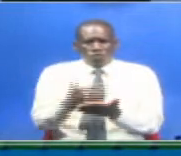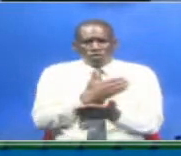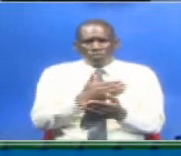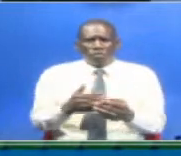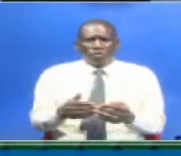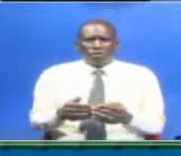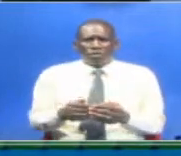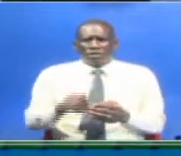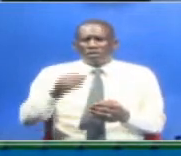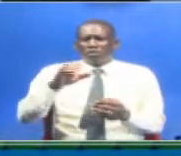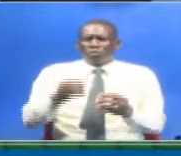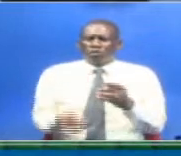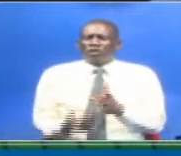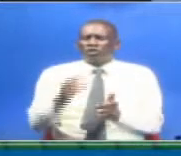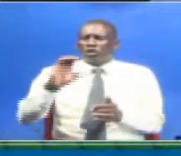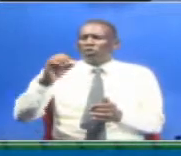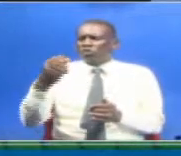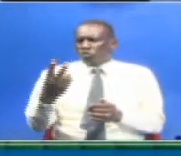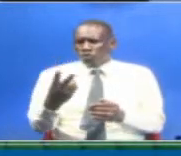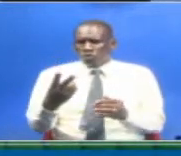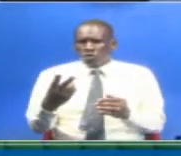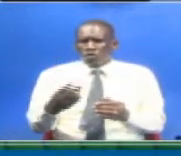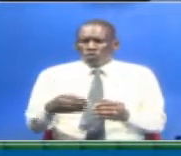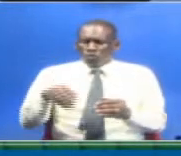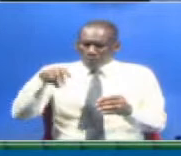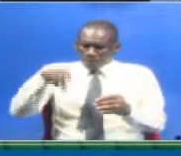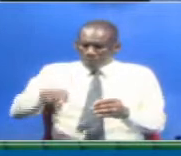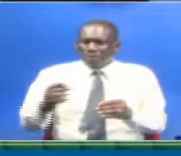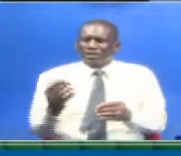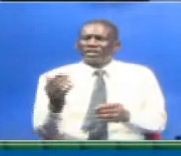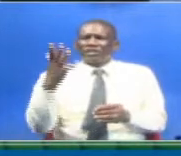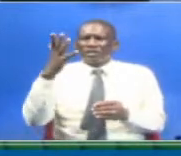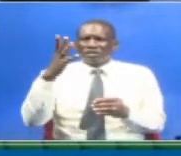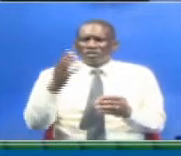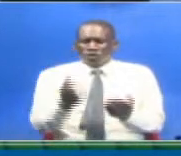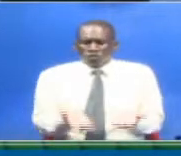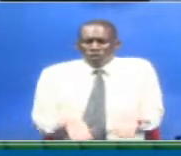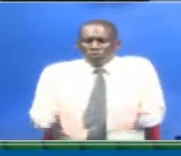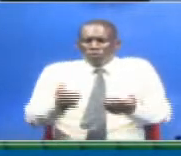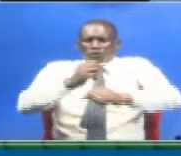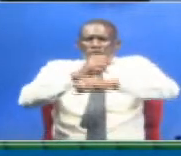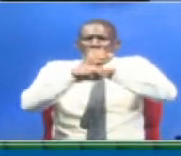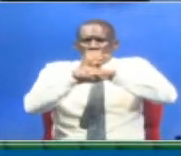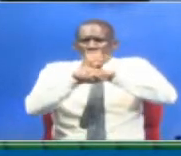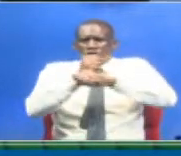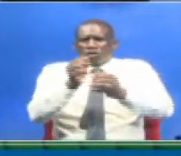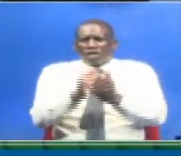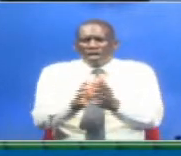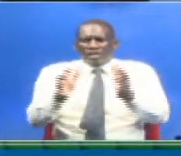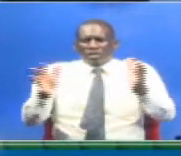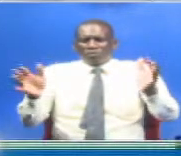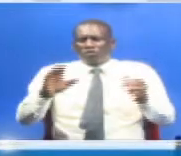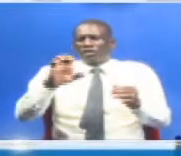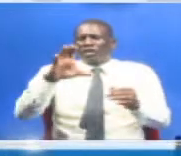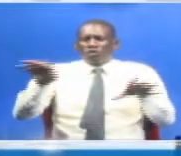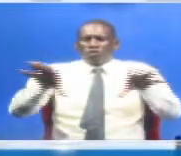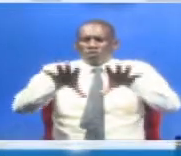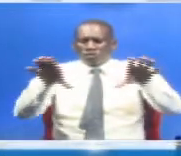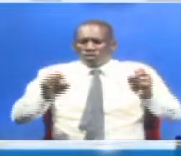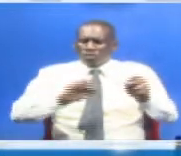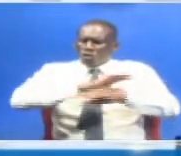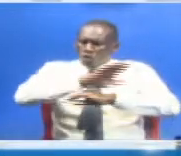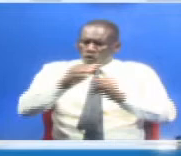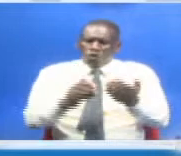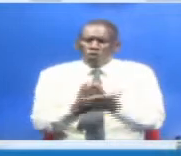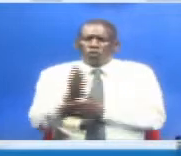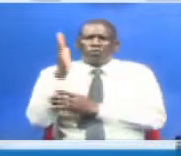CO2 through reforestation incentives to foster the protection and expansion of ecosystems or through direct air